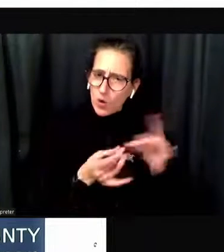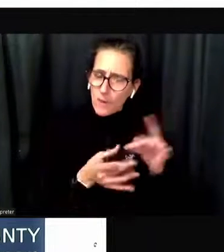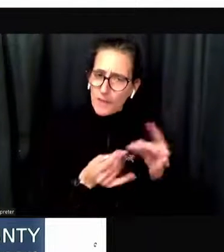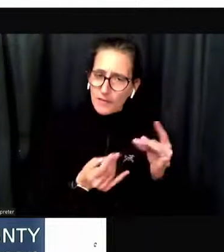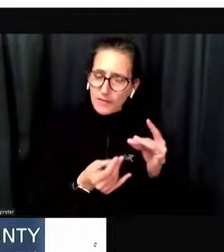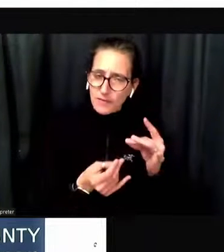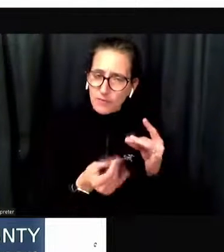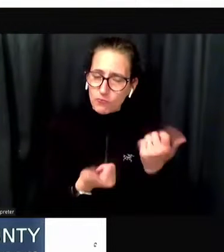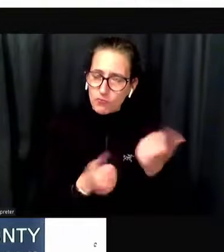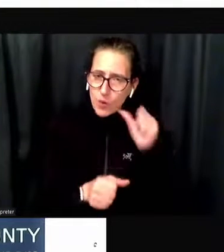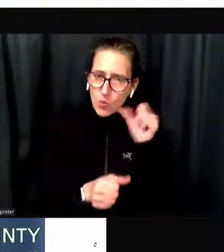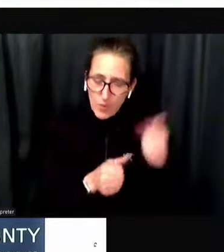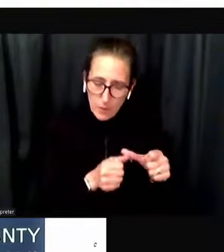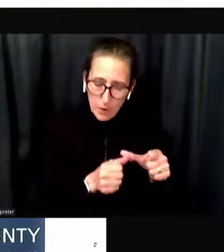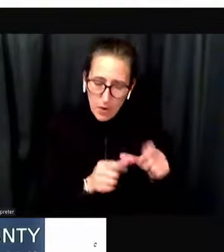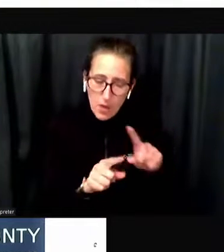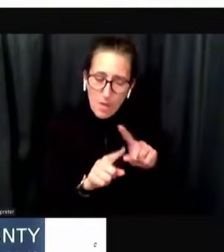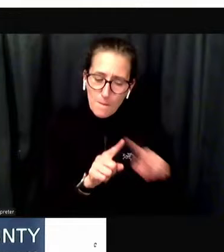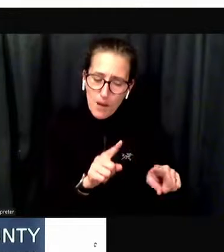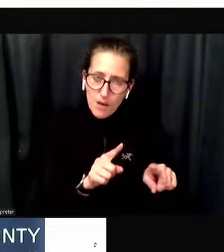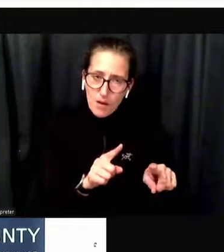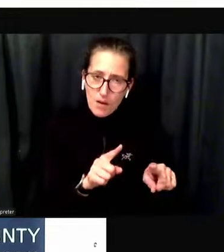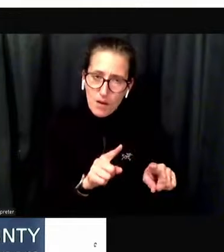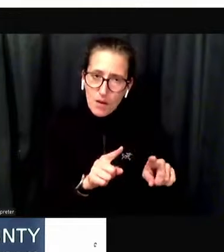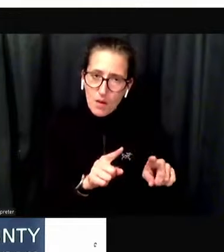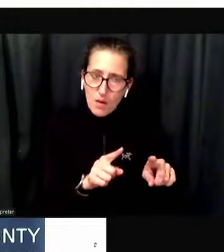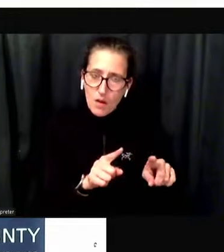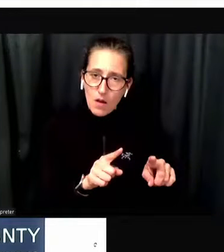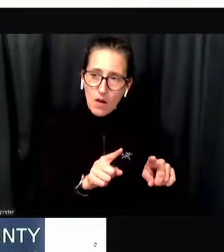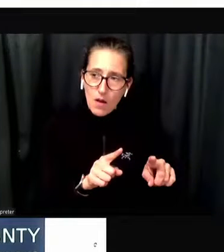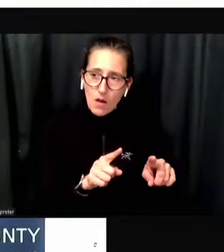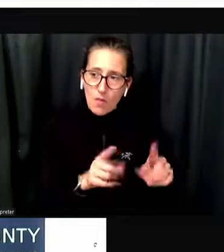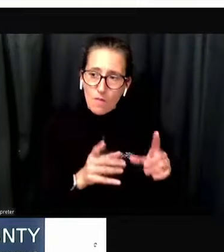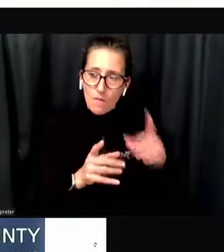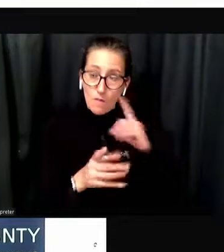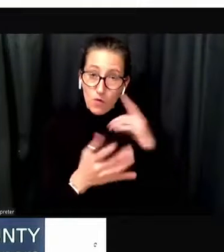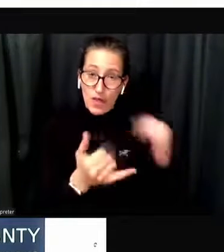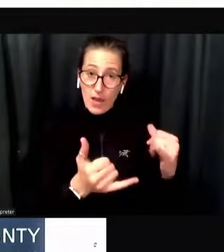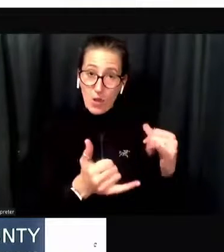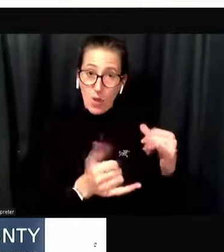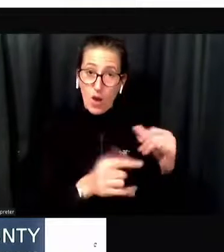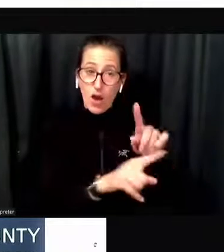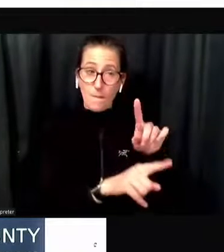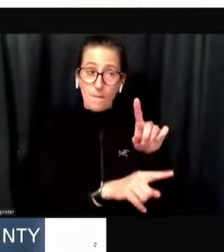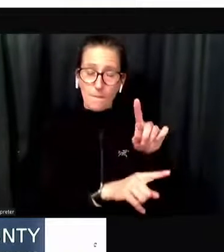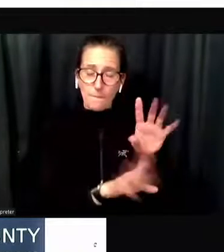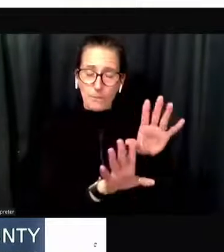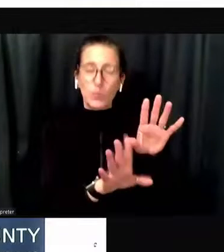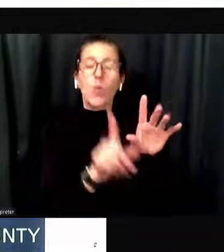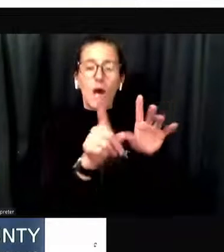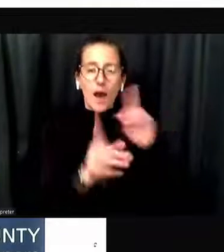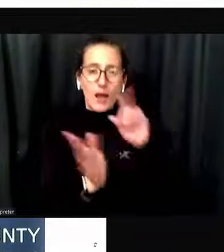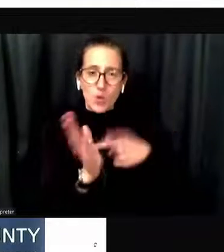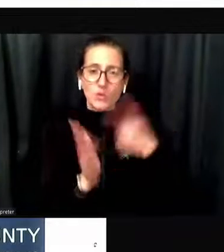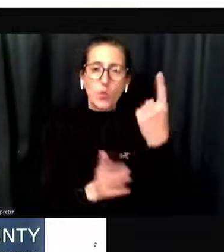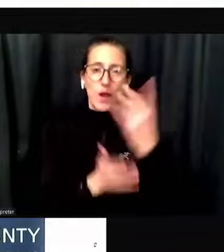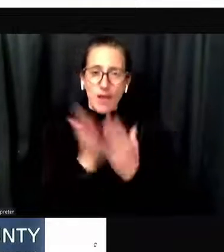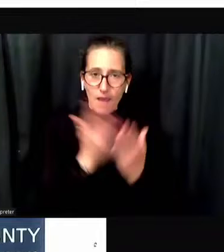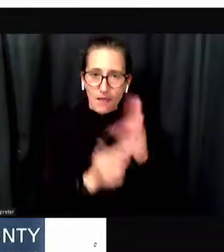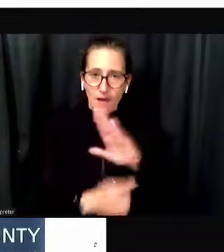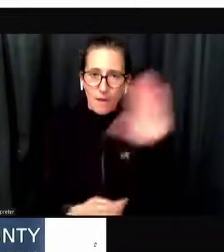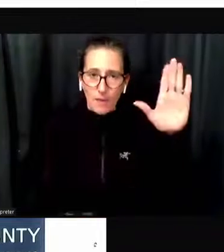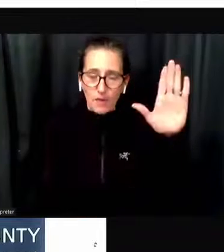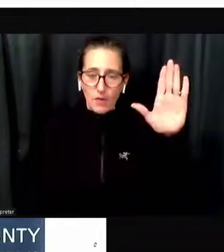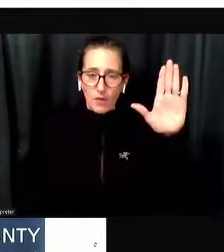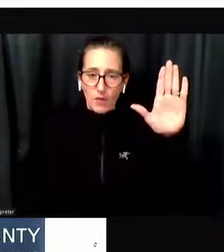ask the commissioners who are still on the line. There is one raised hand, so I will